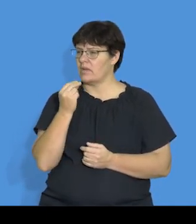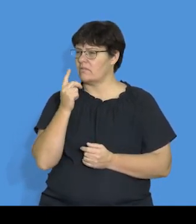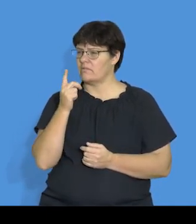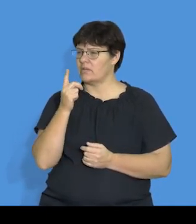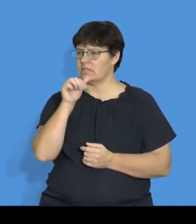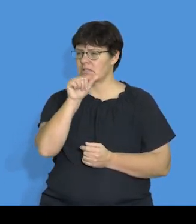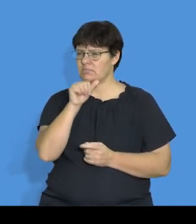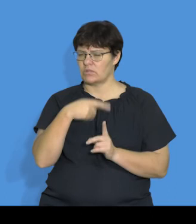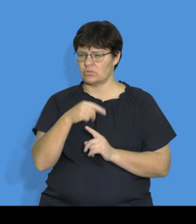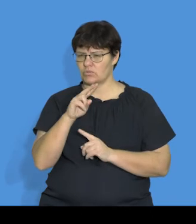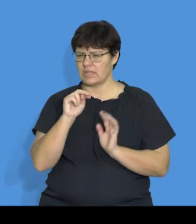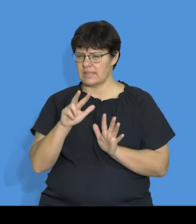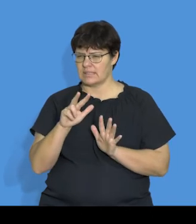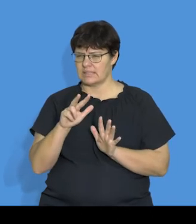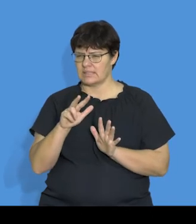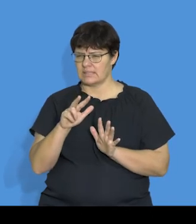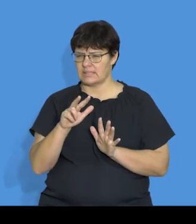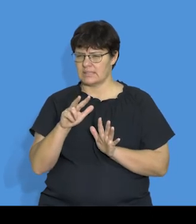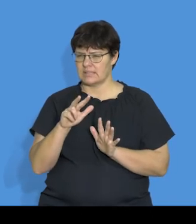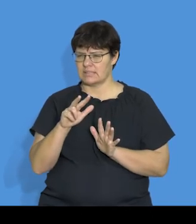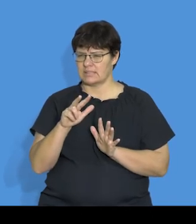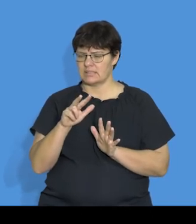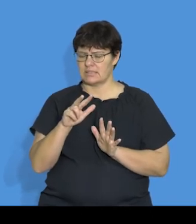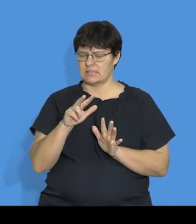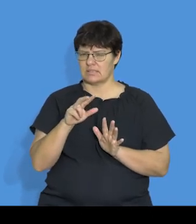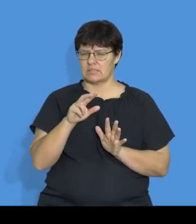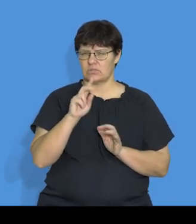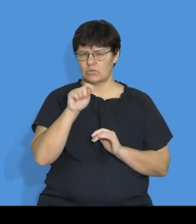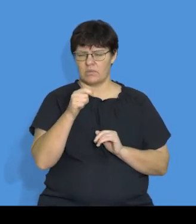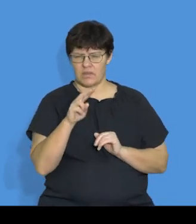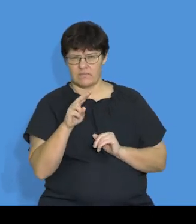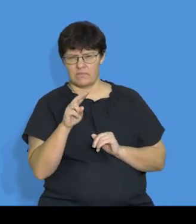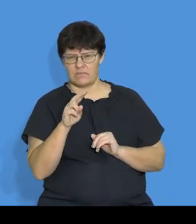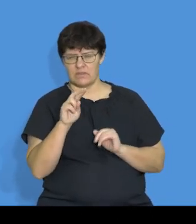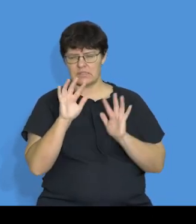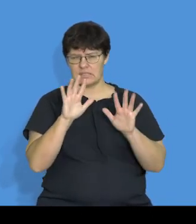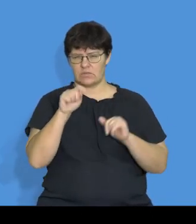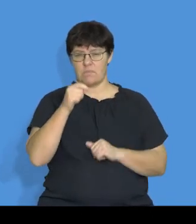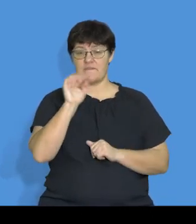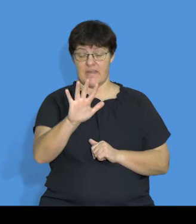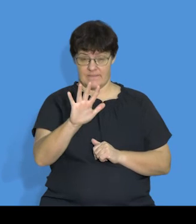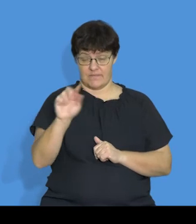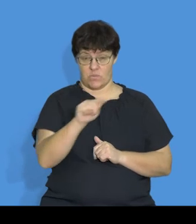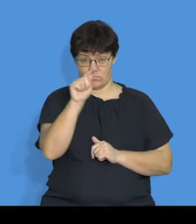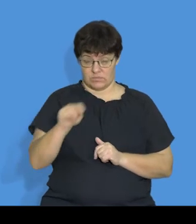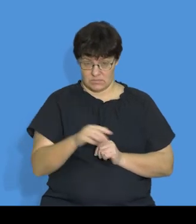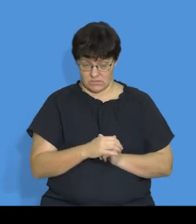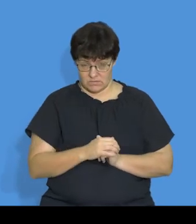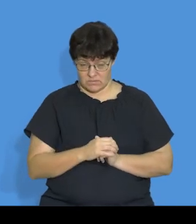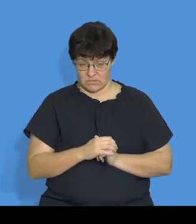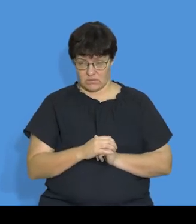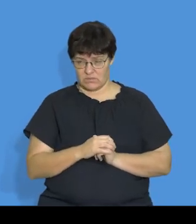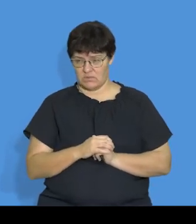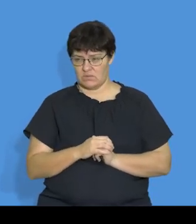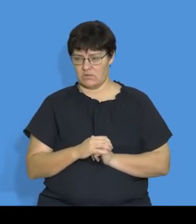plus 2, which is 8. 8 plus 2.5, which is 10.5 ohms. But